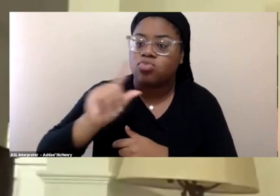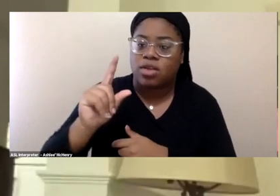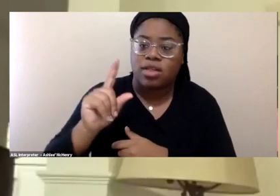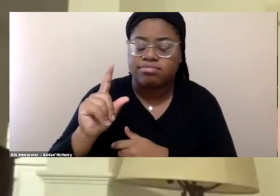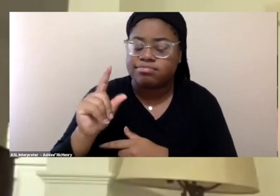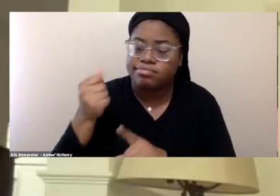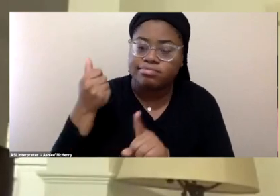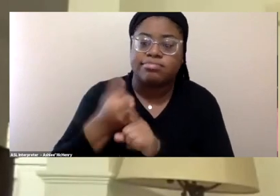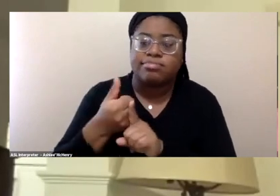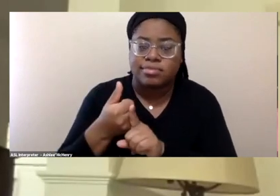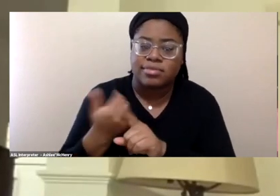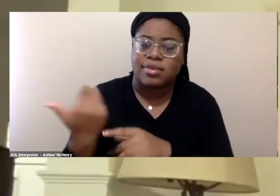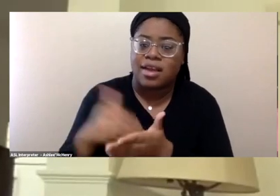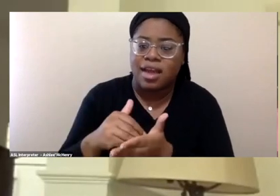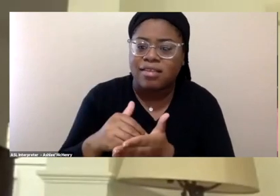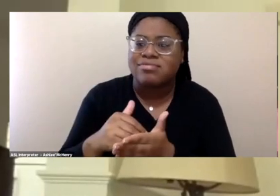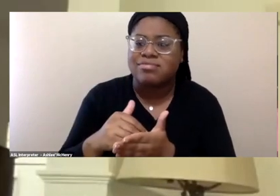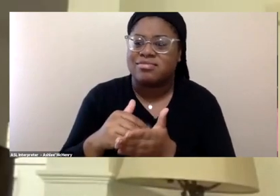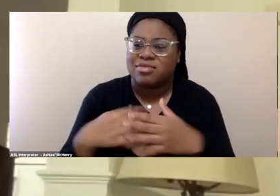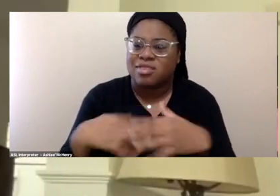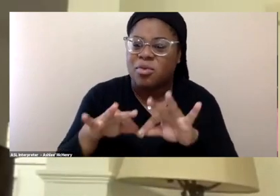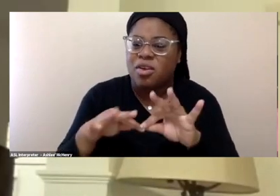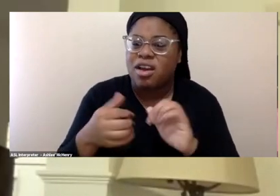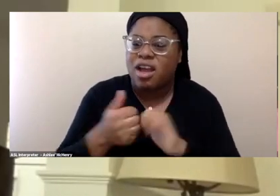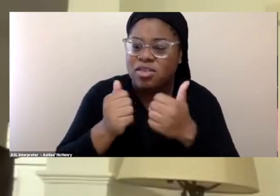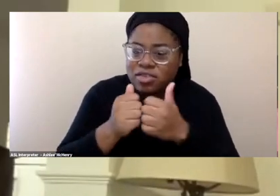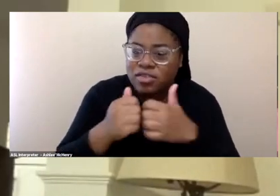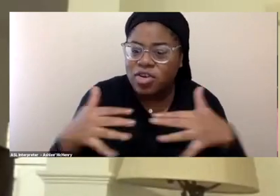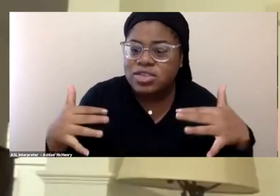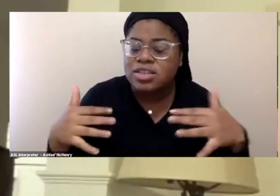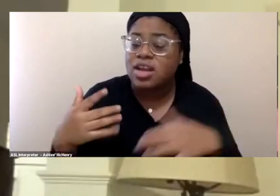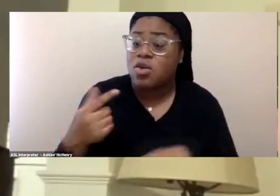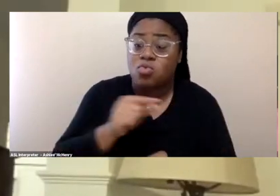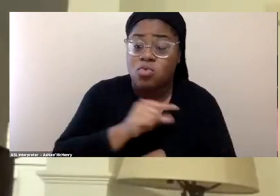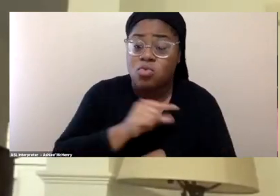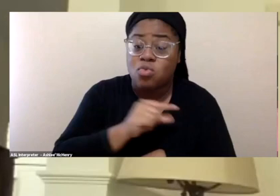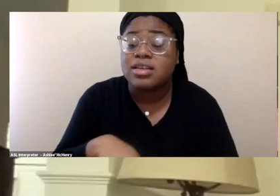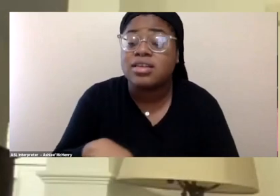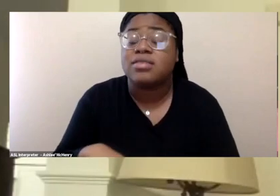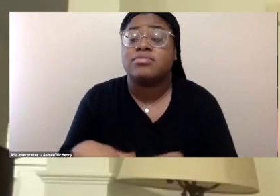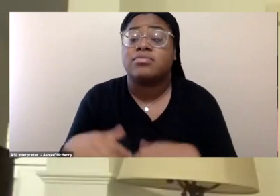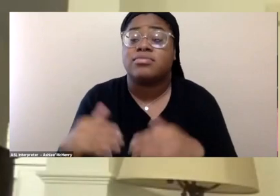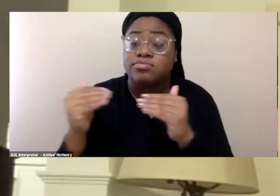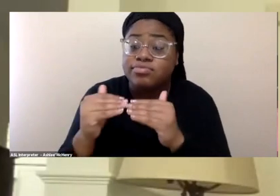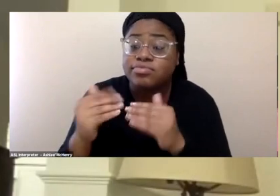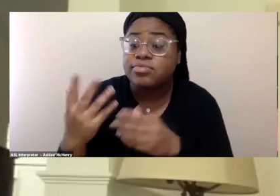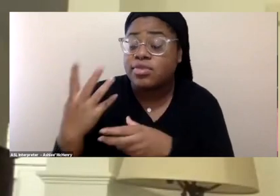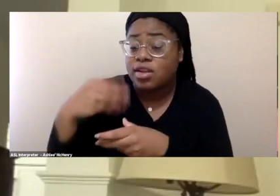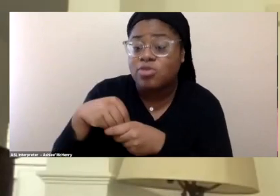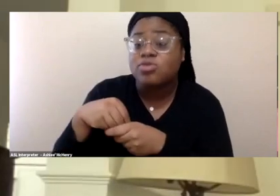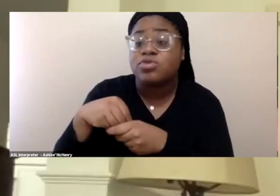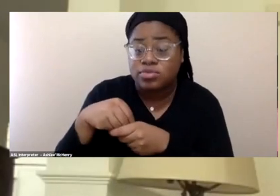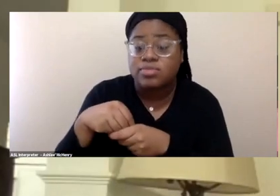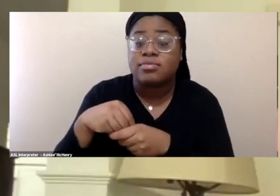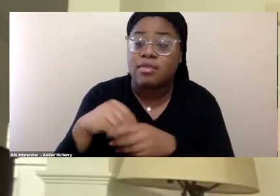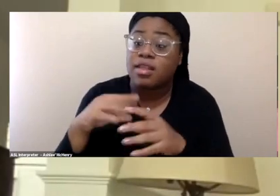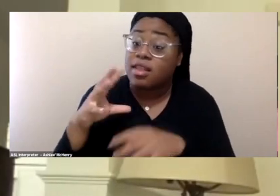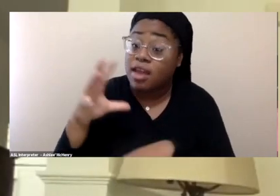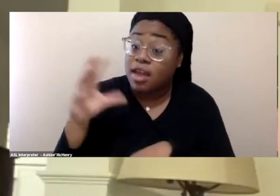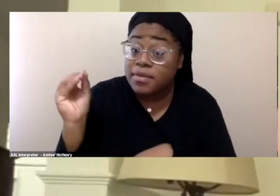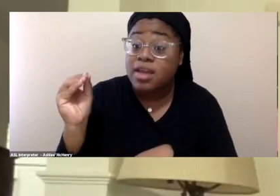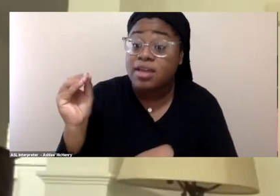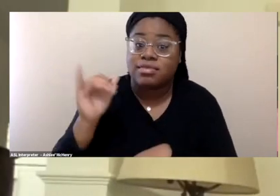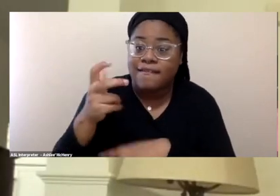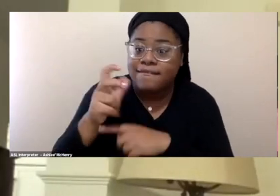the critical importance of diversity, of equality and inclusion. The companies and creatives that have invested in developing